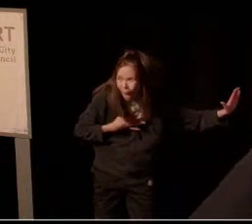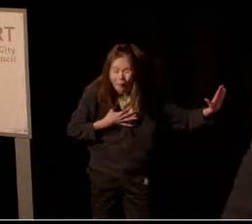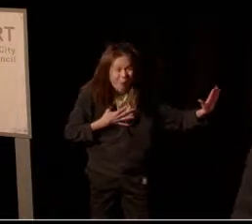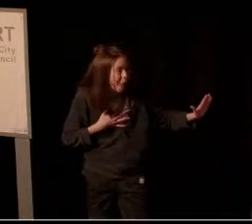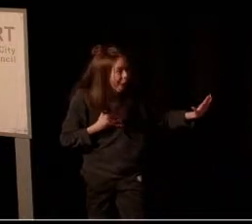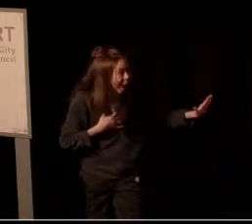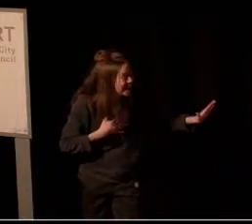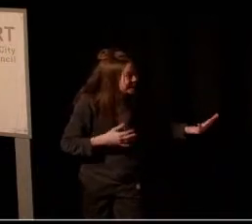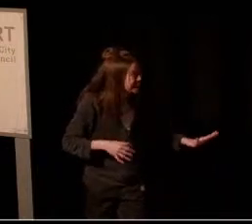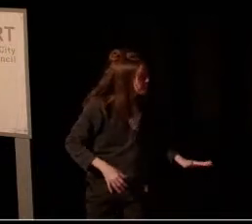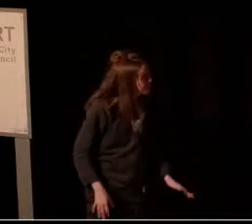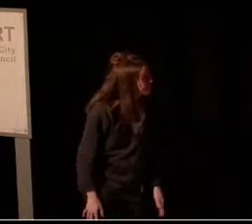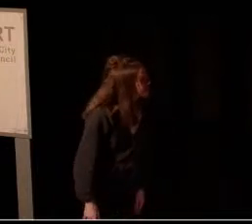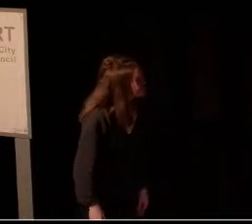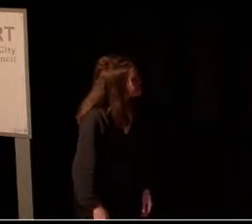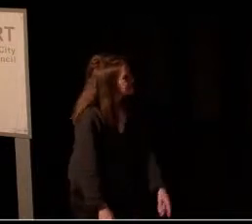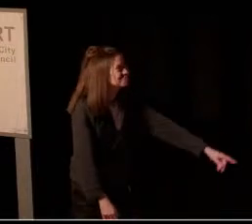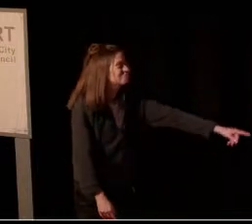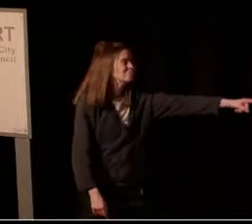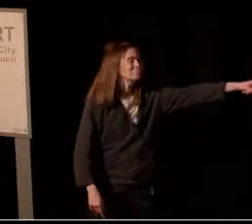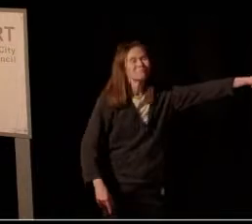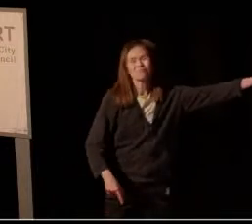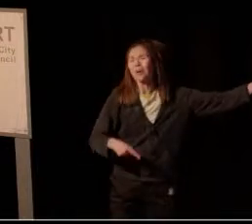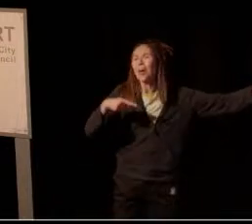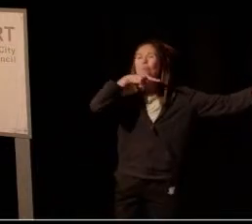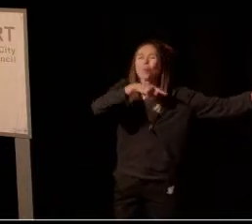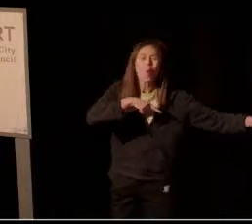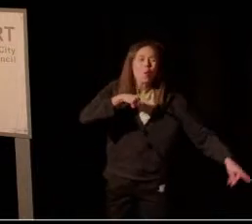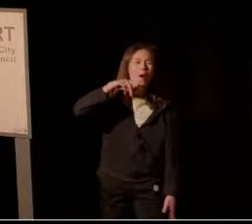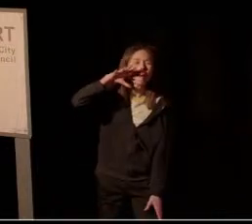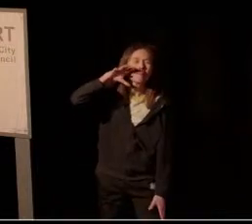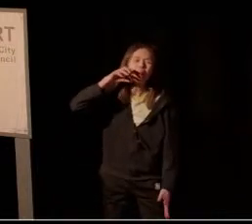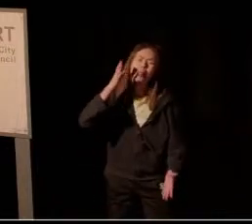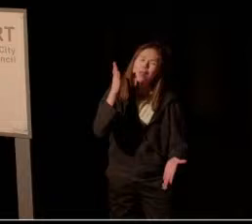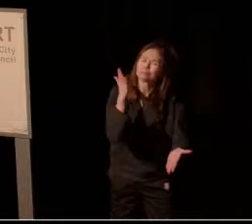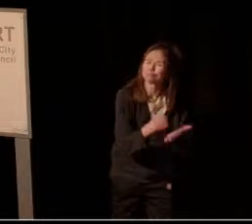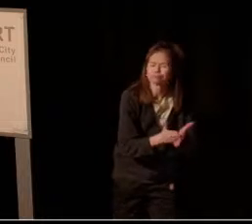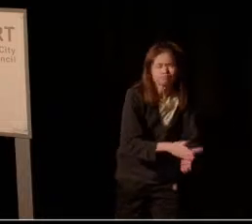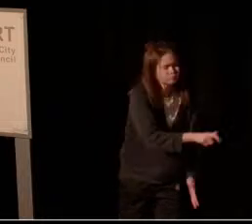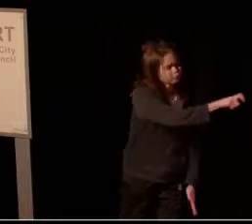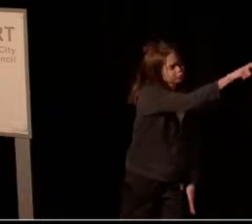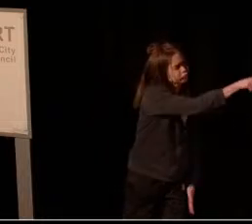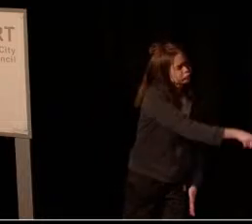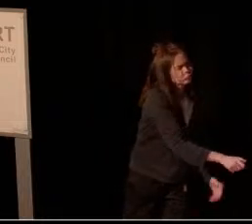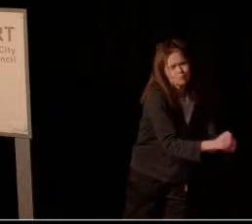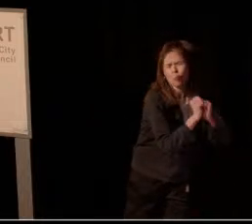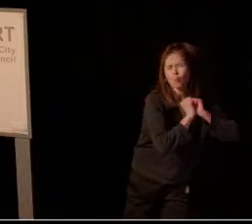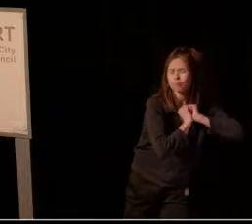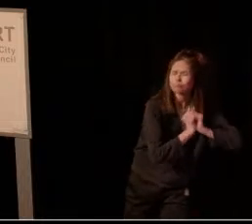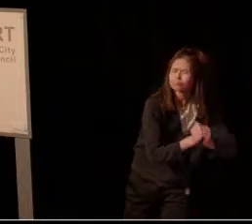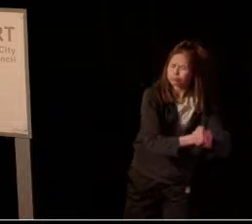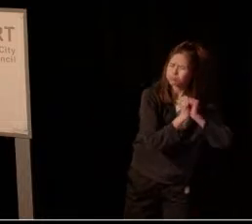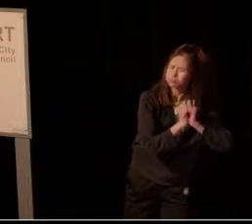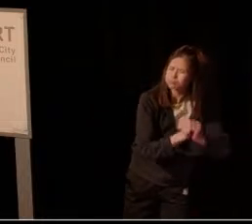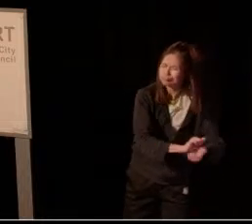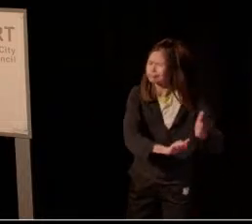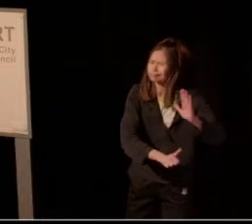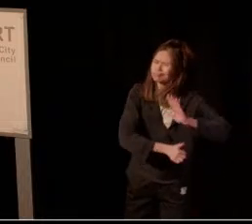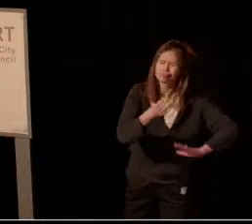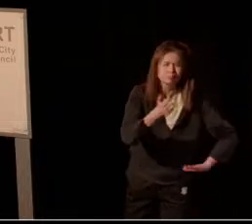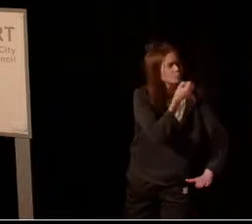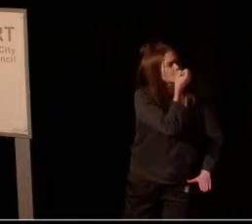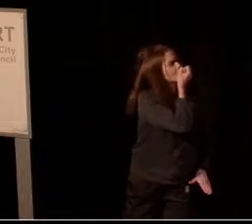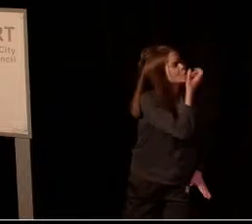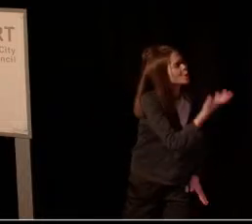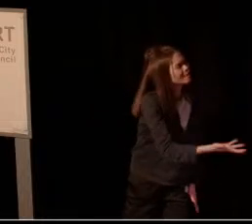You have a worthy treasure here in your young Prince Mamilius. He is a young man of the greatest promise that ever came into